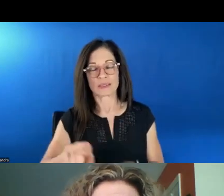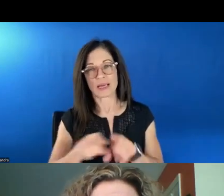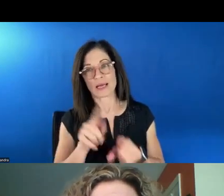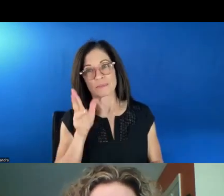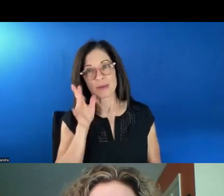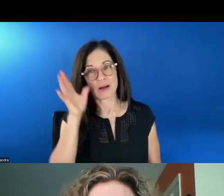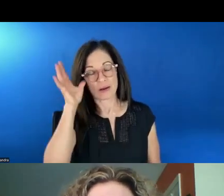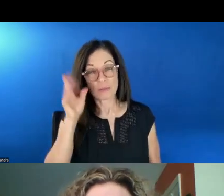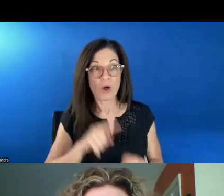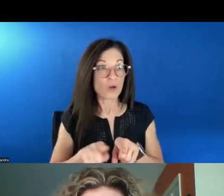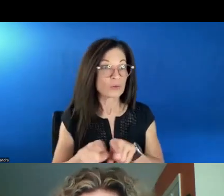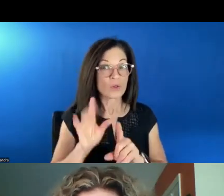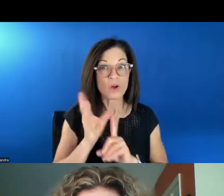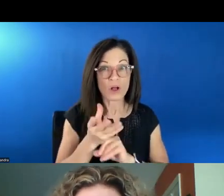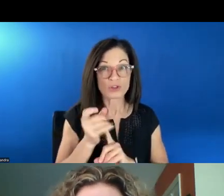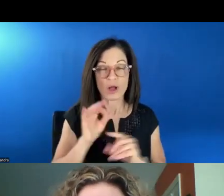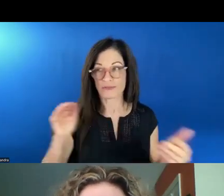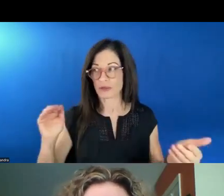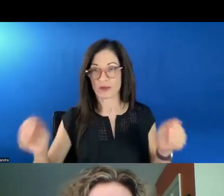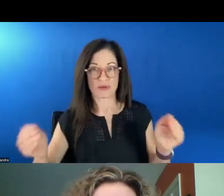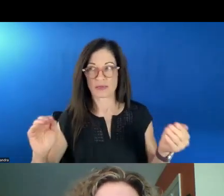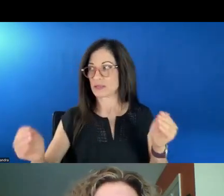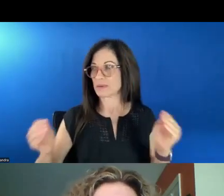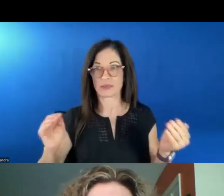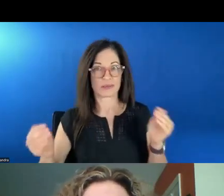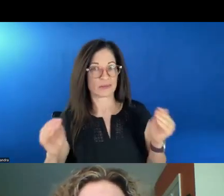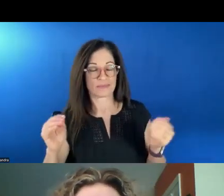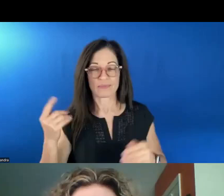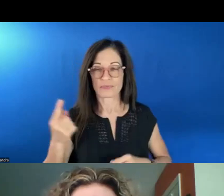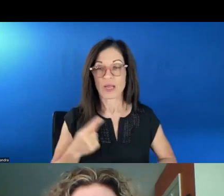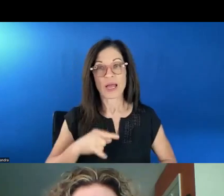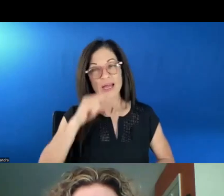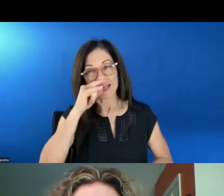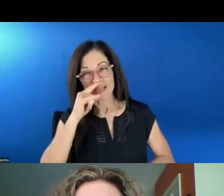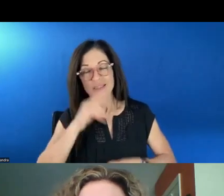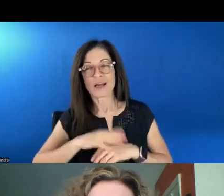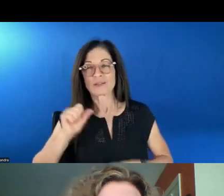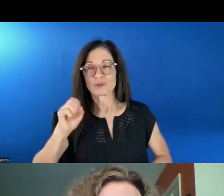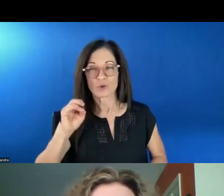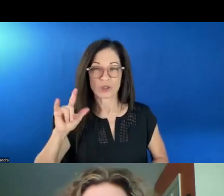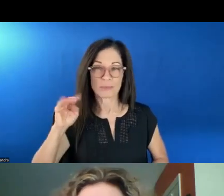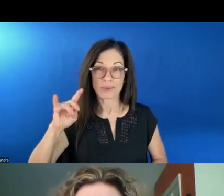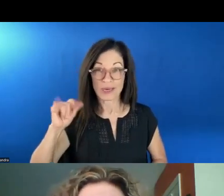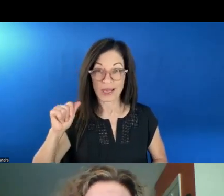but also the culture of comparison, where kids are on social media comparing themselves,